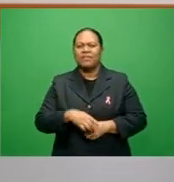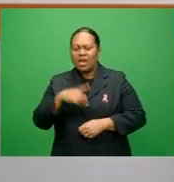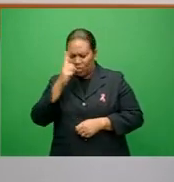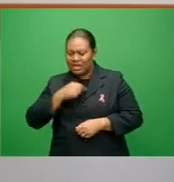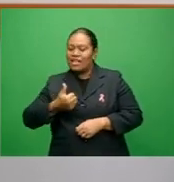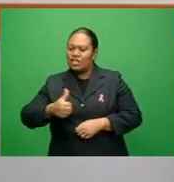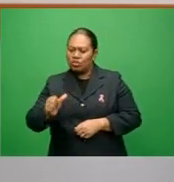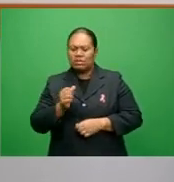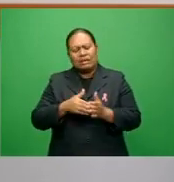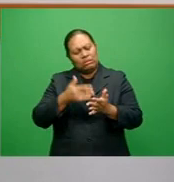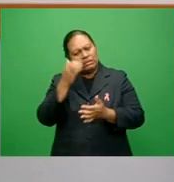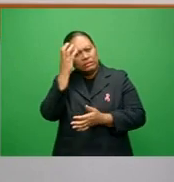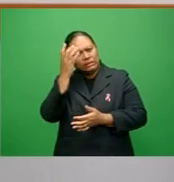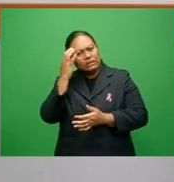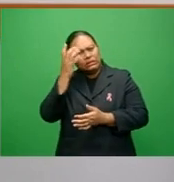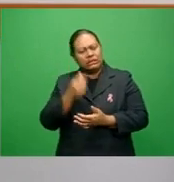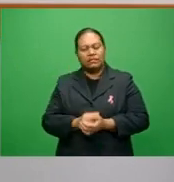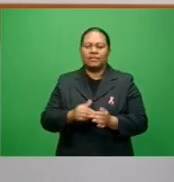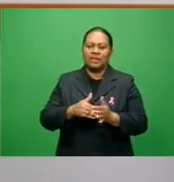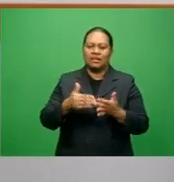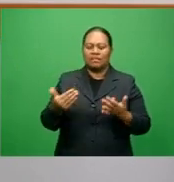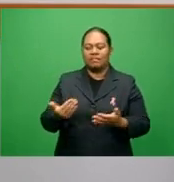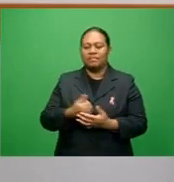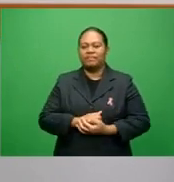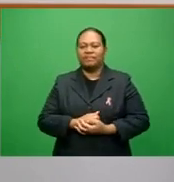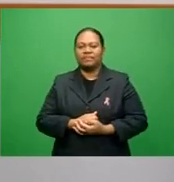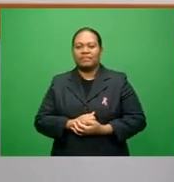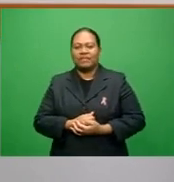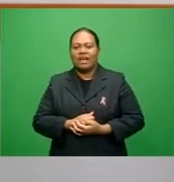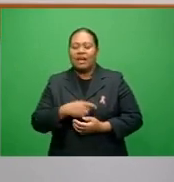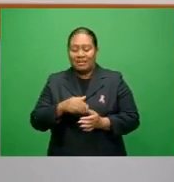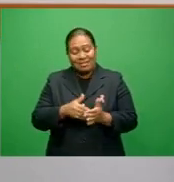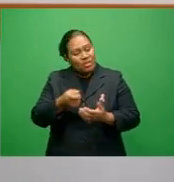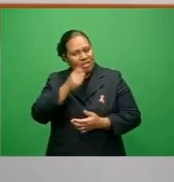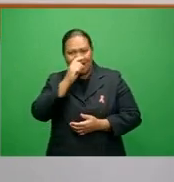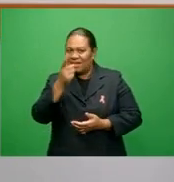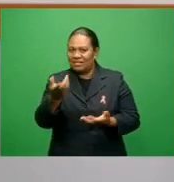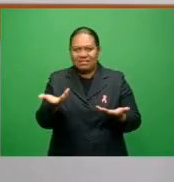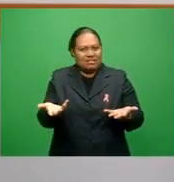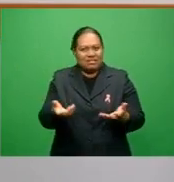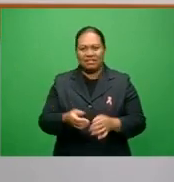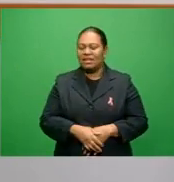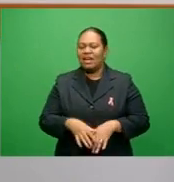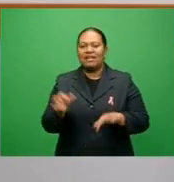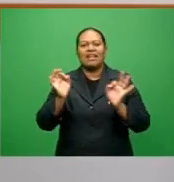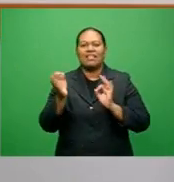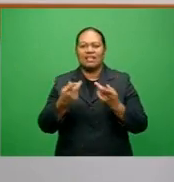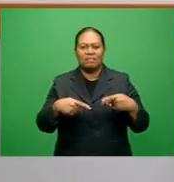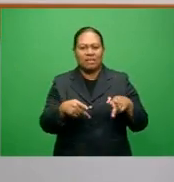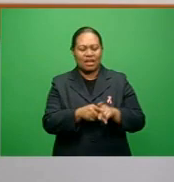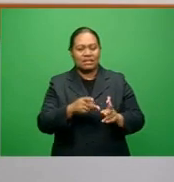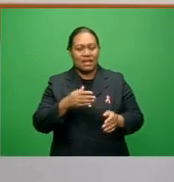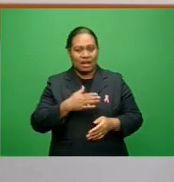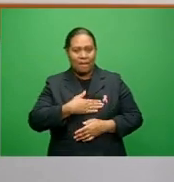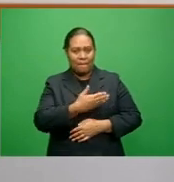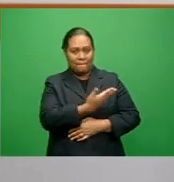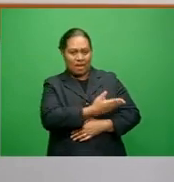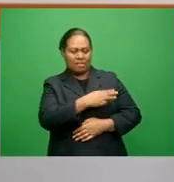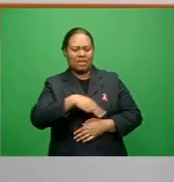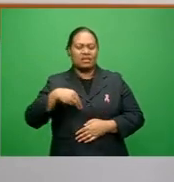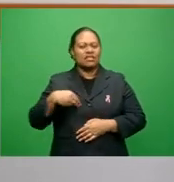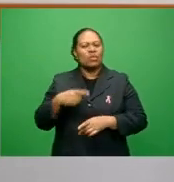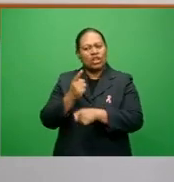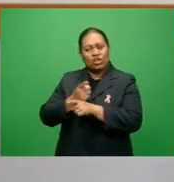place for the vendors, but now we can't. And my ministry will be talking to